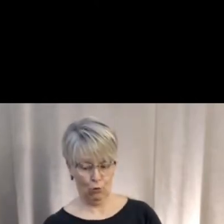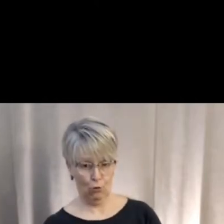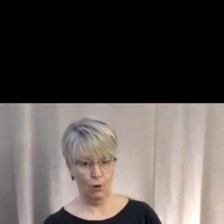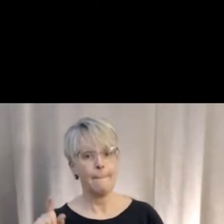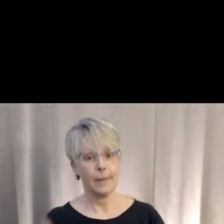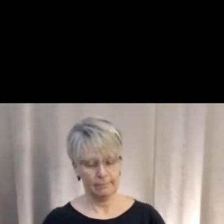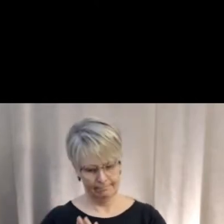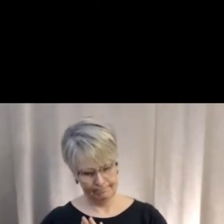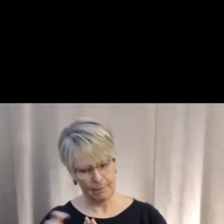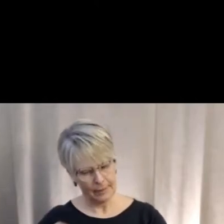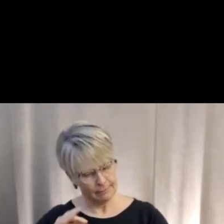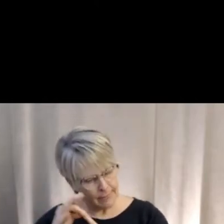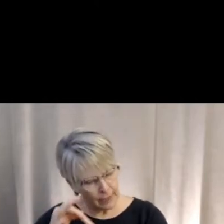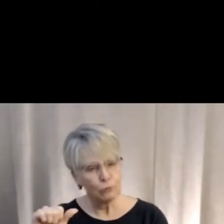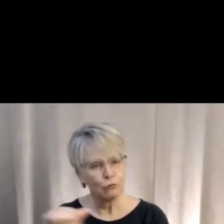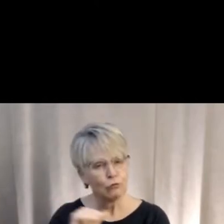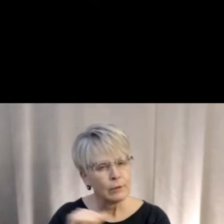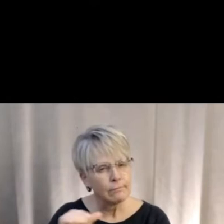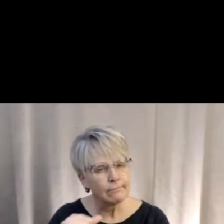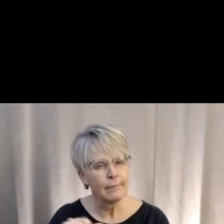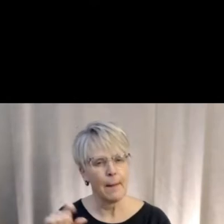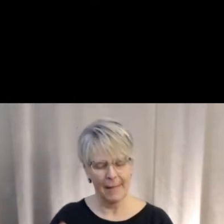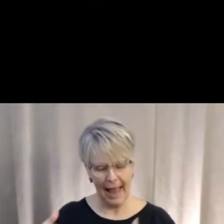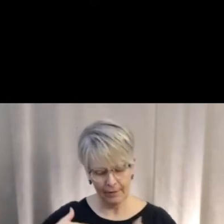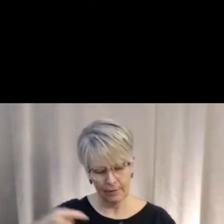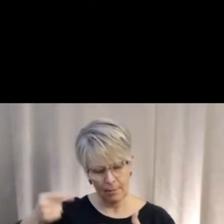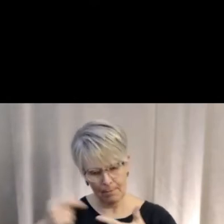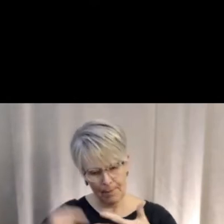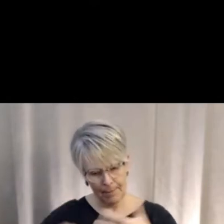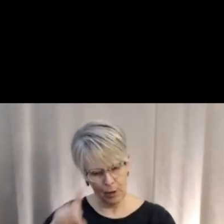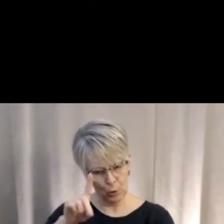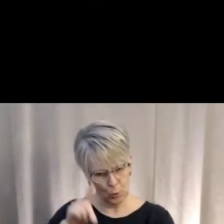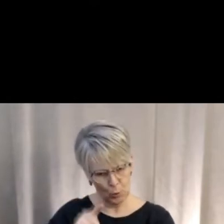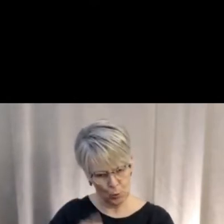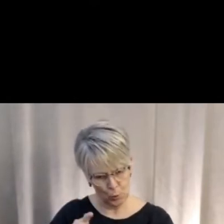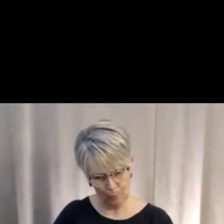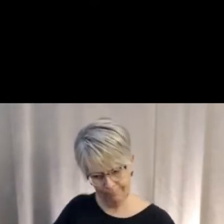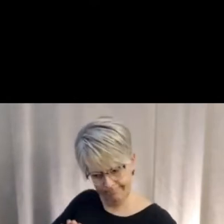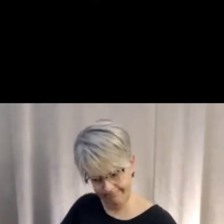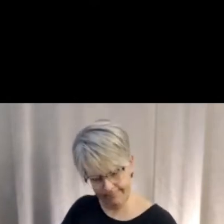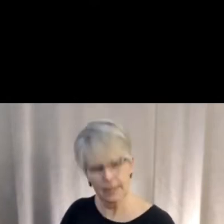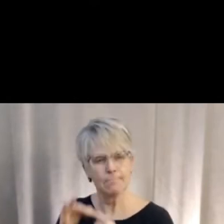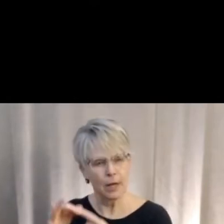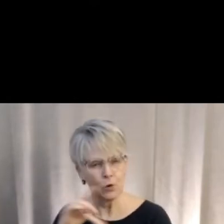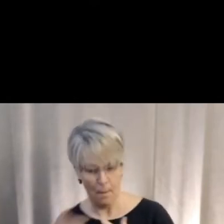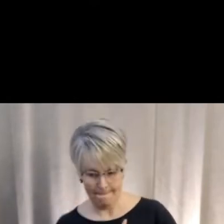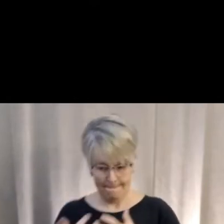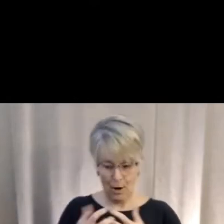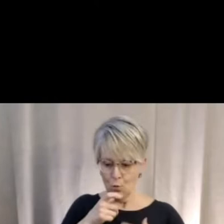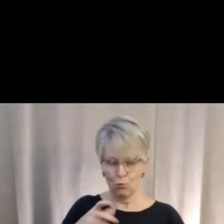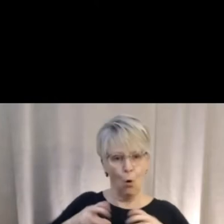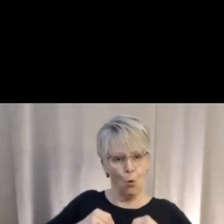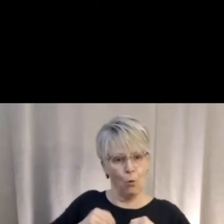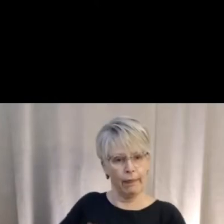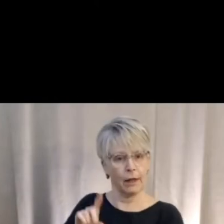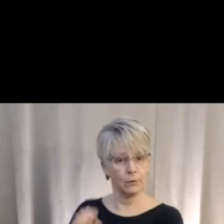be specially trained and have services specific tasks that mitigate and or assist someone's disability.